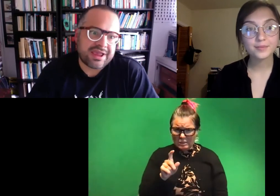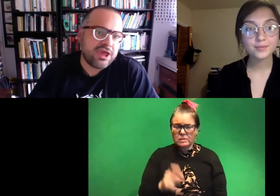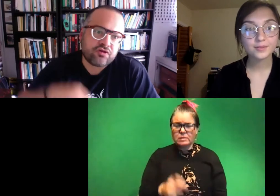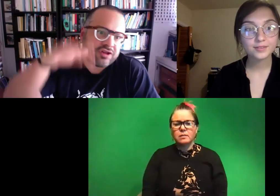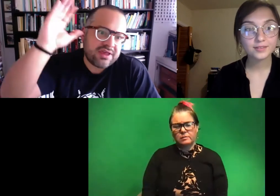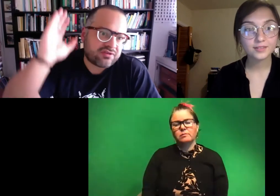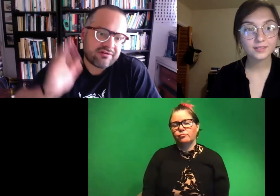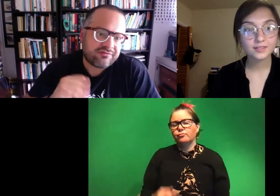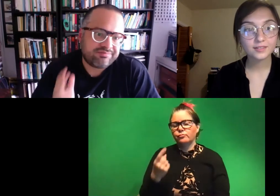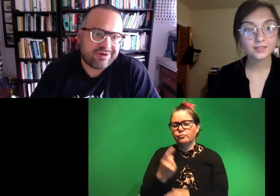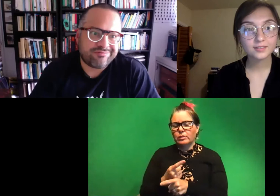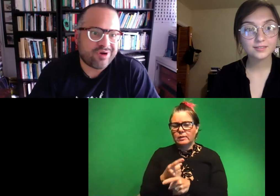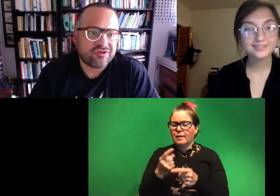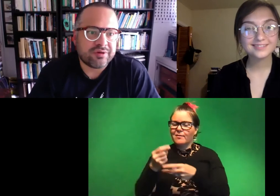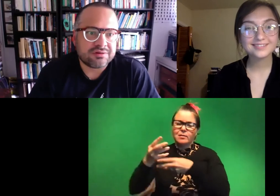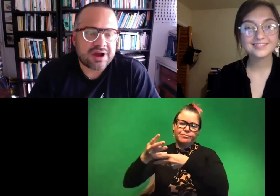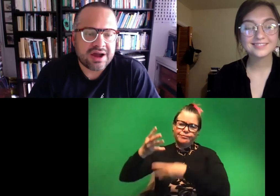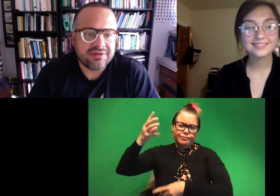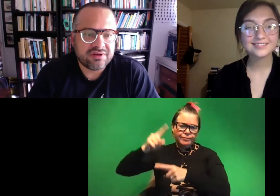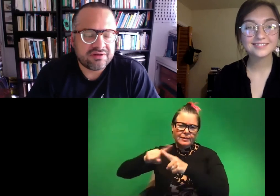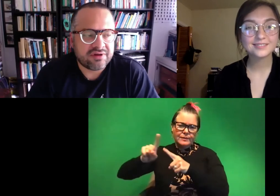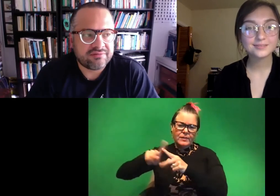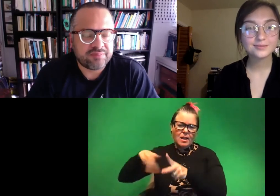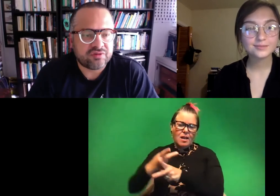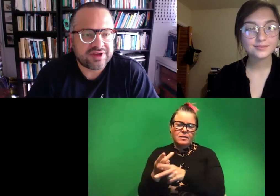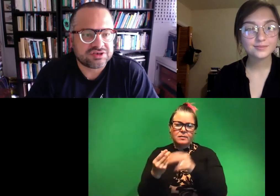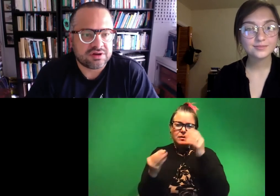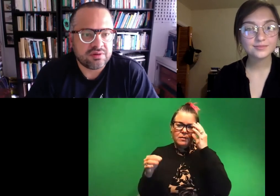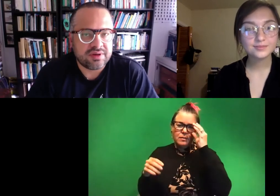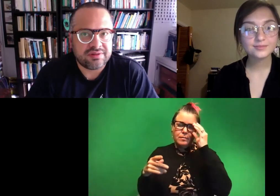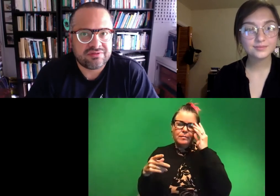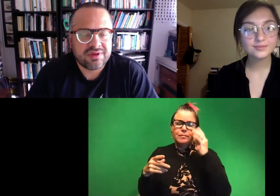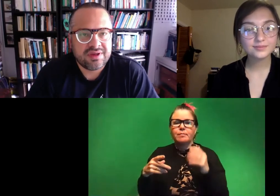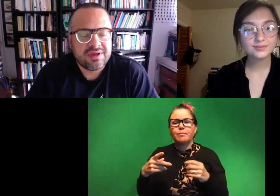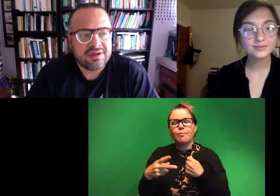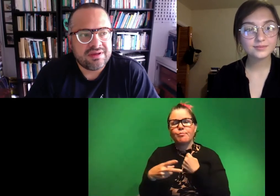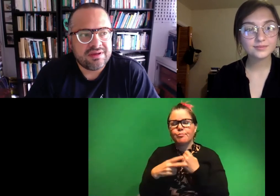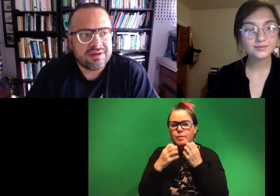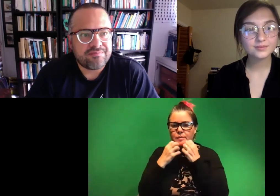there are a huge list of possible kinds of perturbation. No, it's